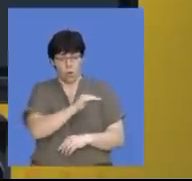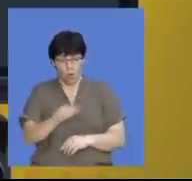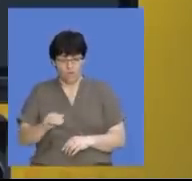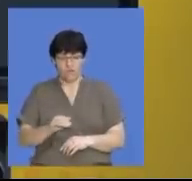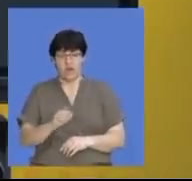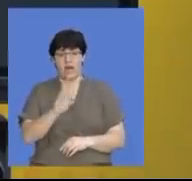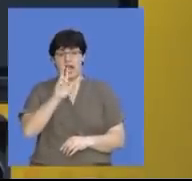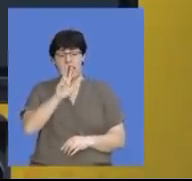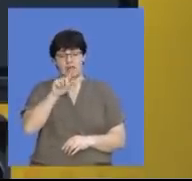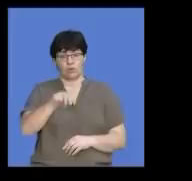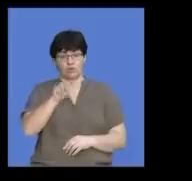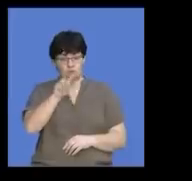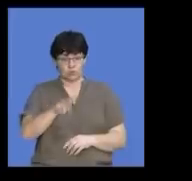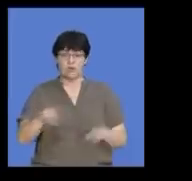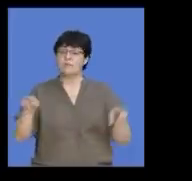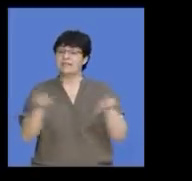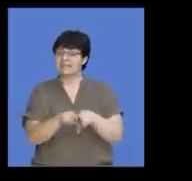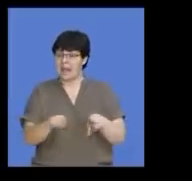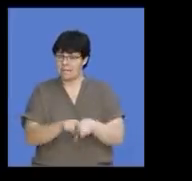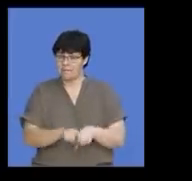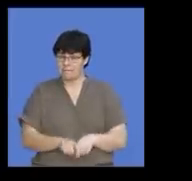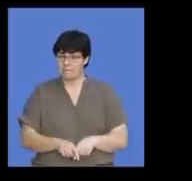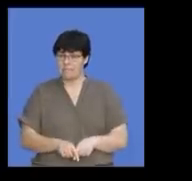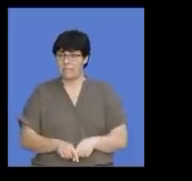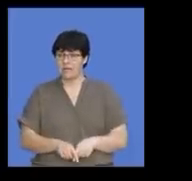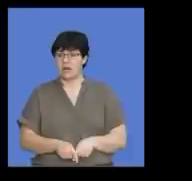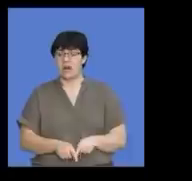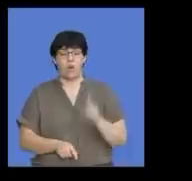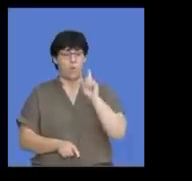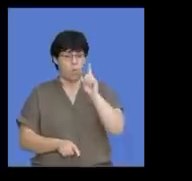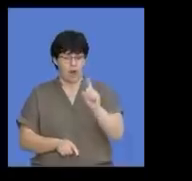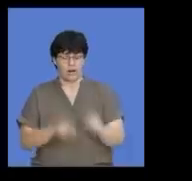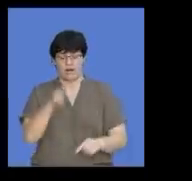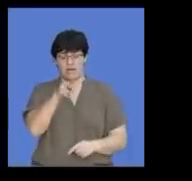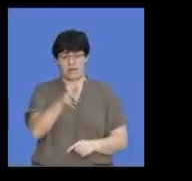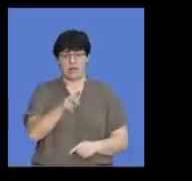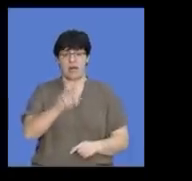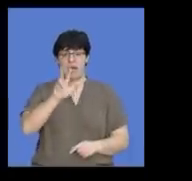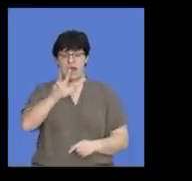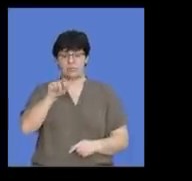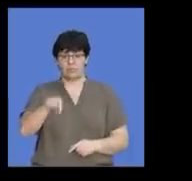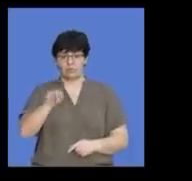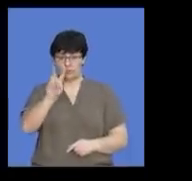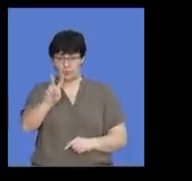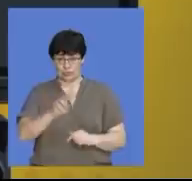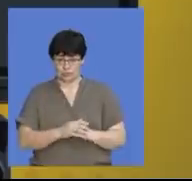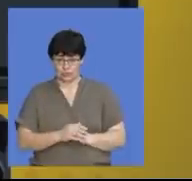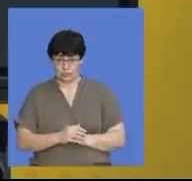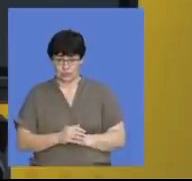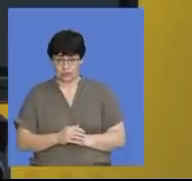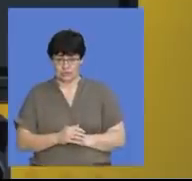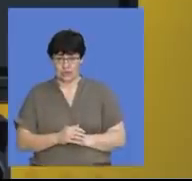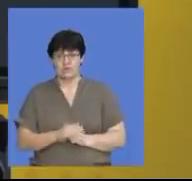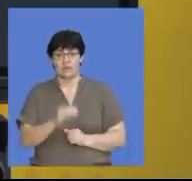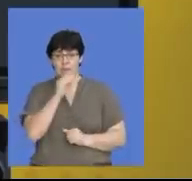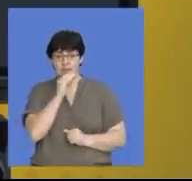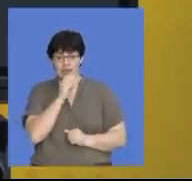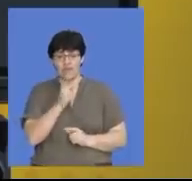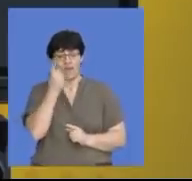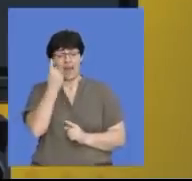over 8.2 is the same as 1 is to 8.2. What does this mean? For